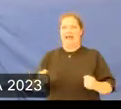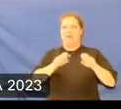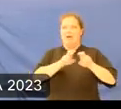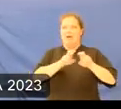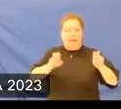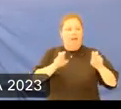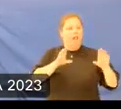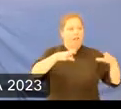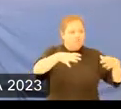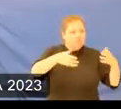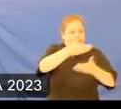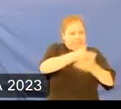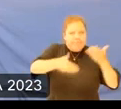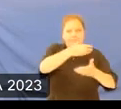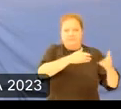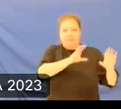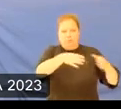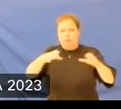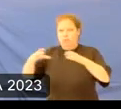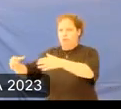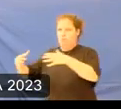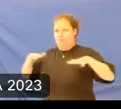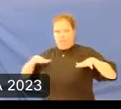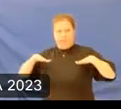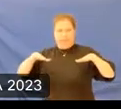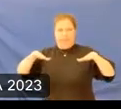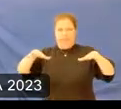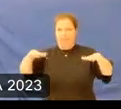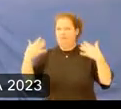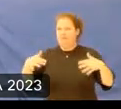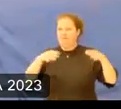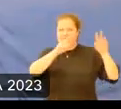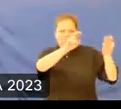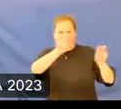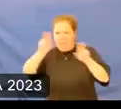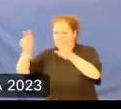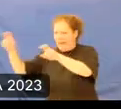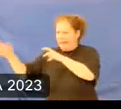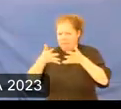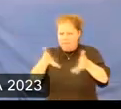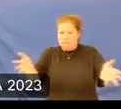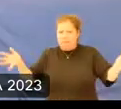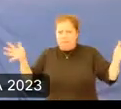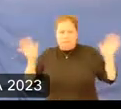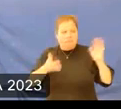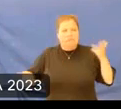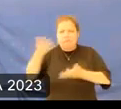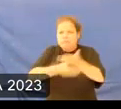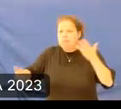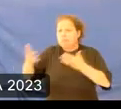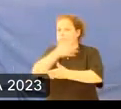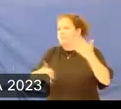You know, the issues about how we modulate utterances to indicate all of the different kinds of social relationships that we